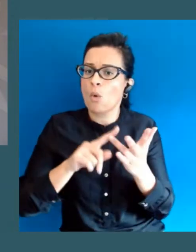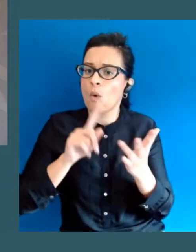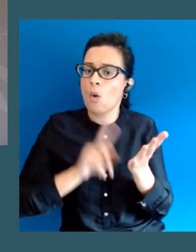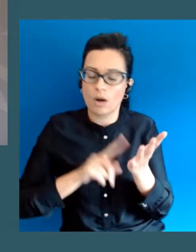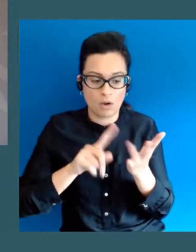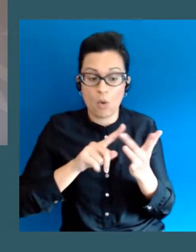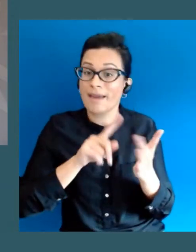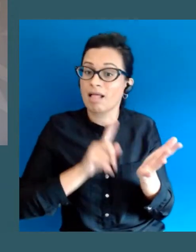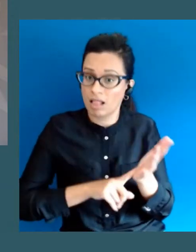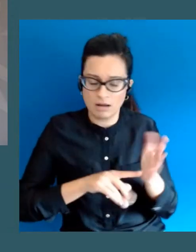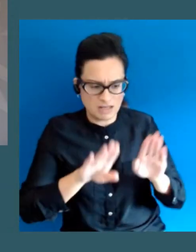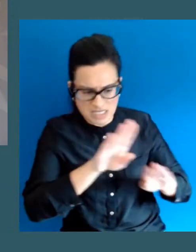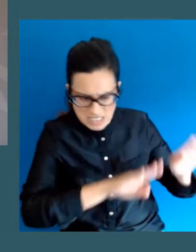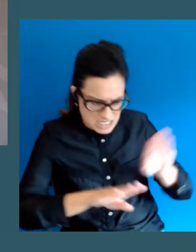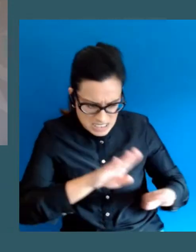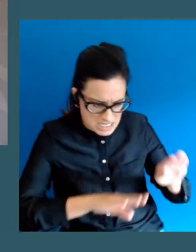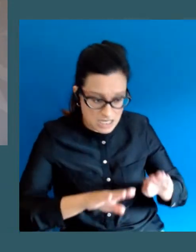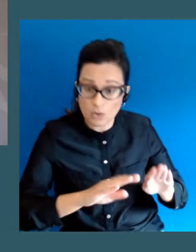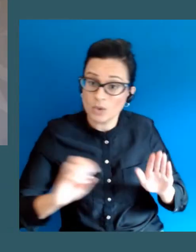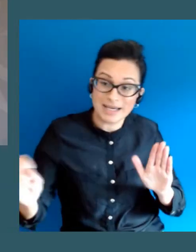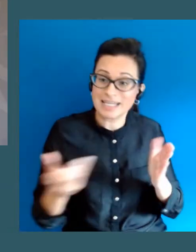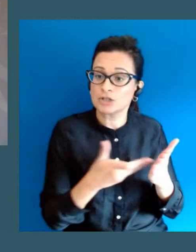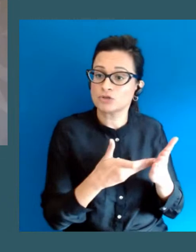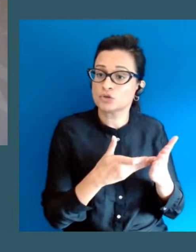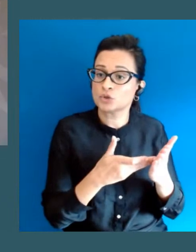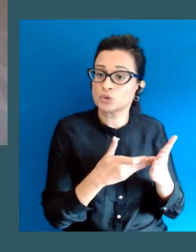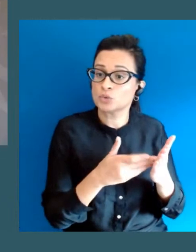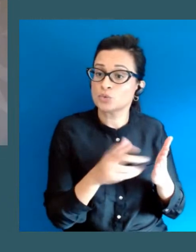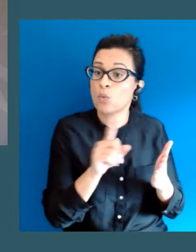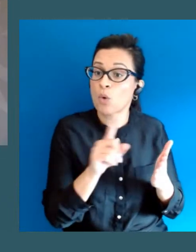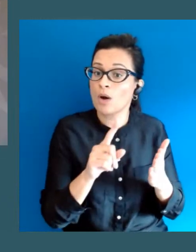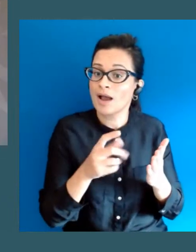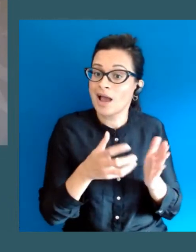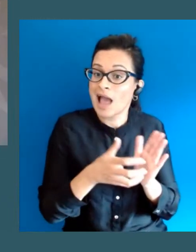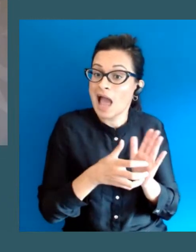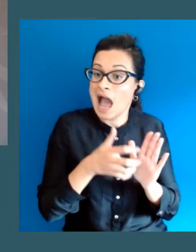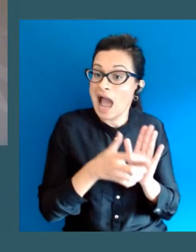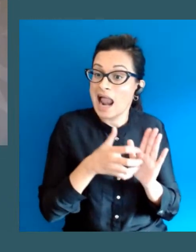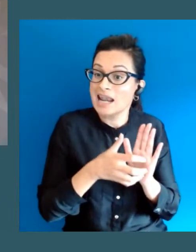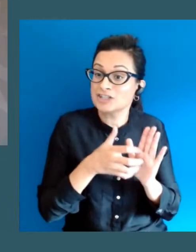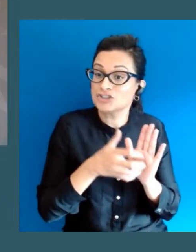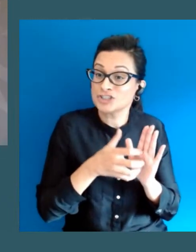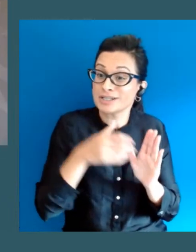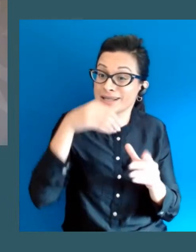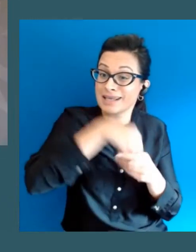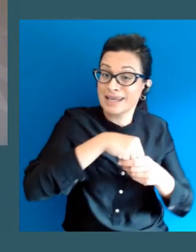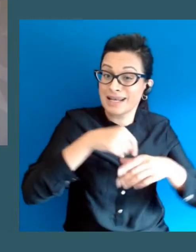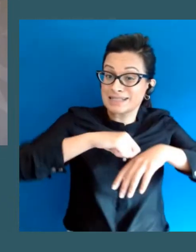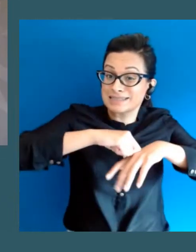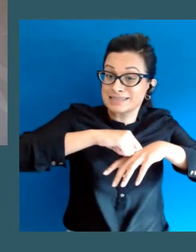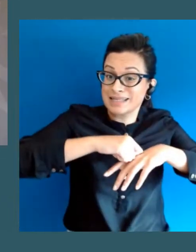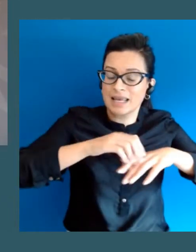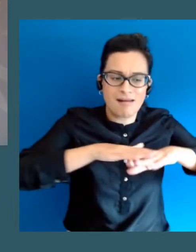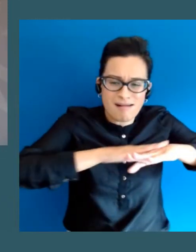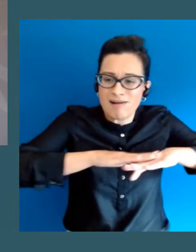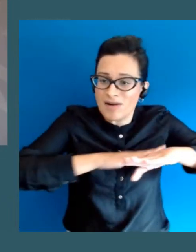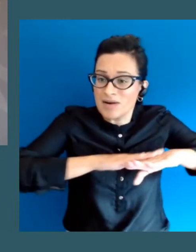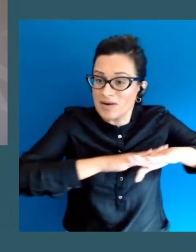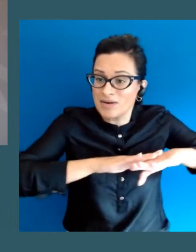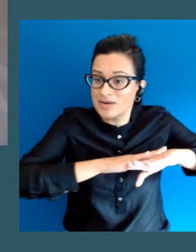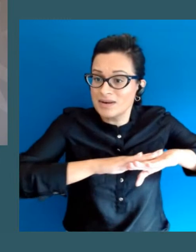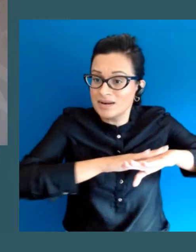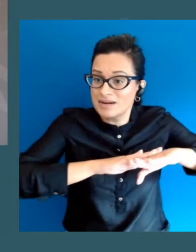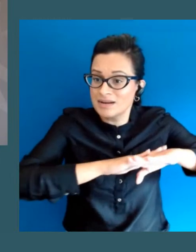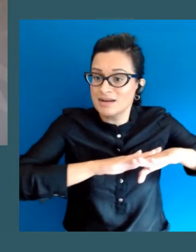be introducing the allergen into the skin, into the deeper layers of the skin. And the third